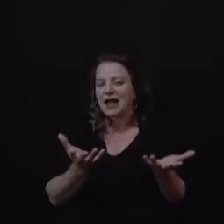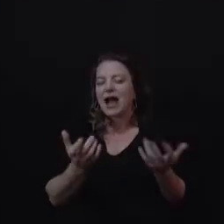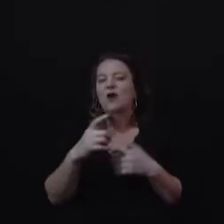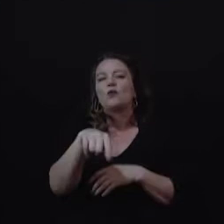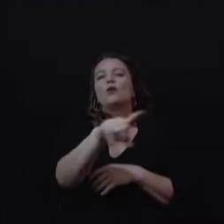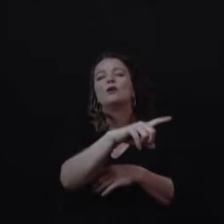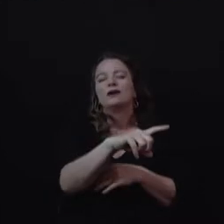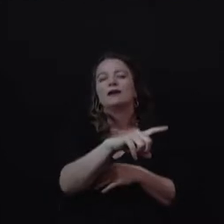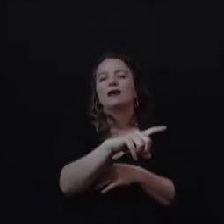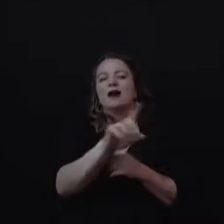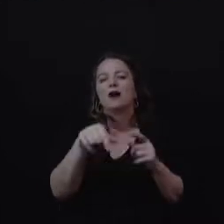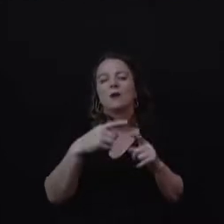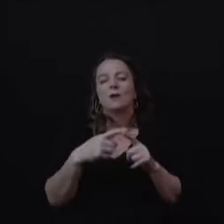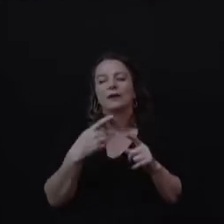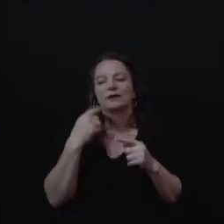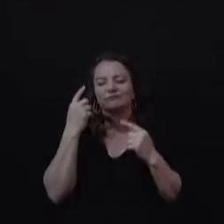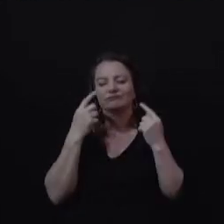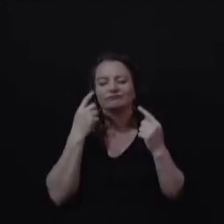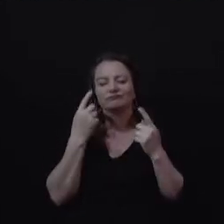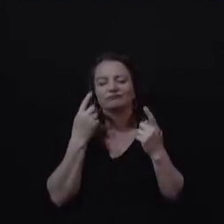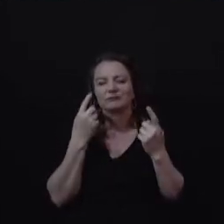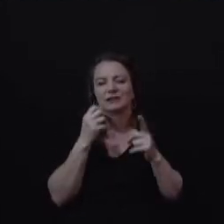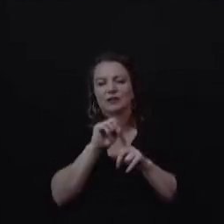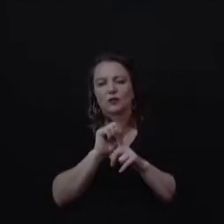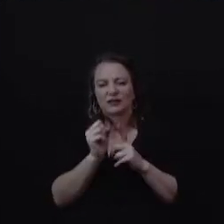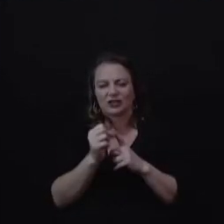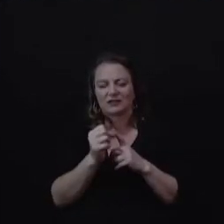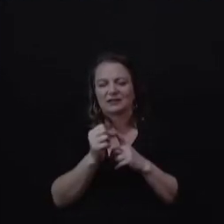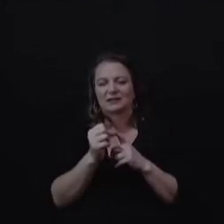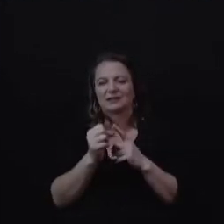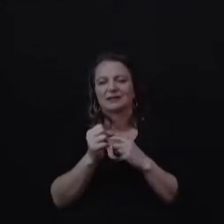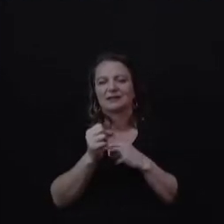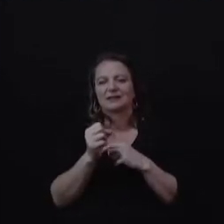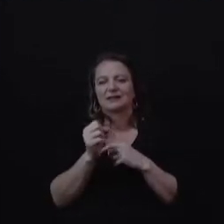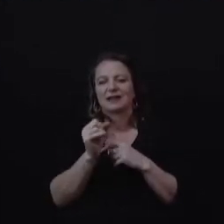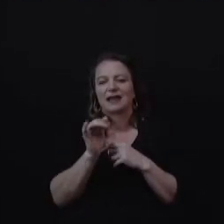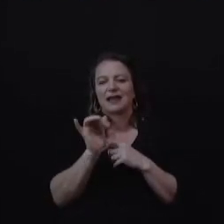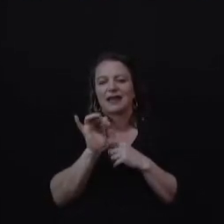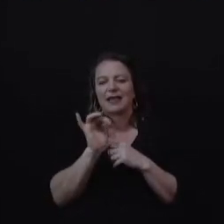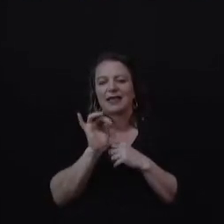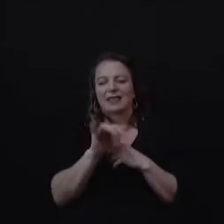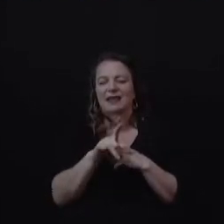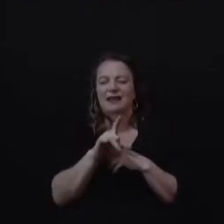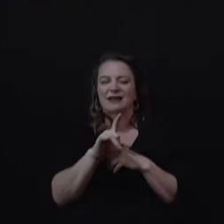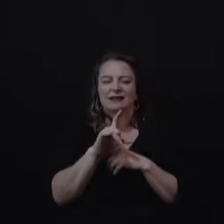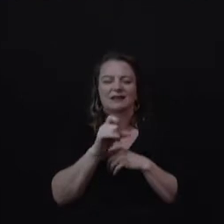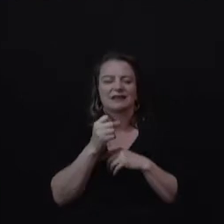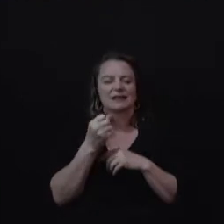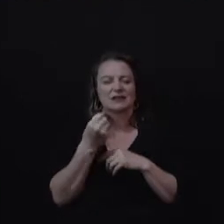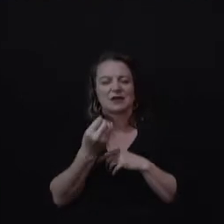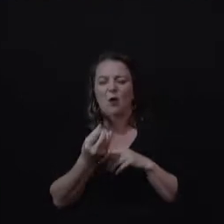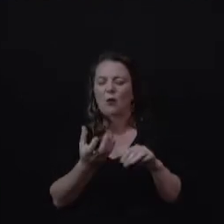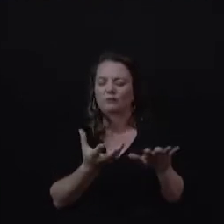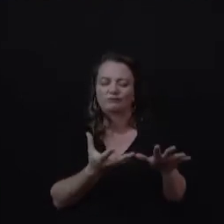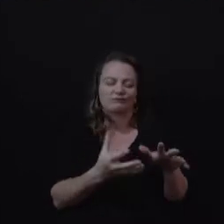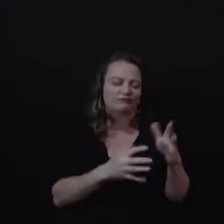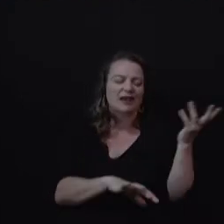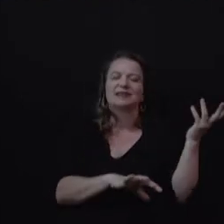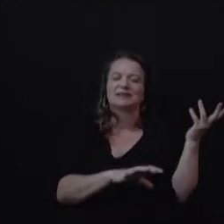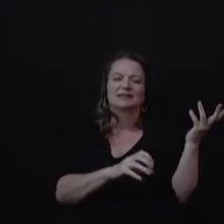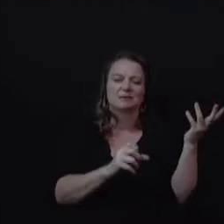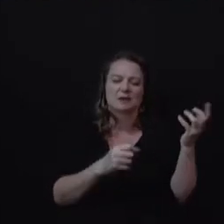you're looking at situations that are so messed up and so opposite of